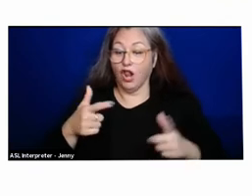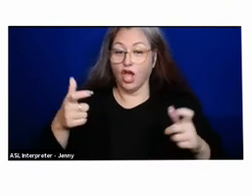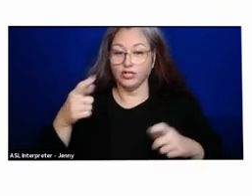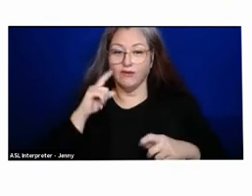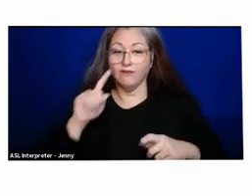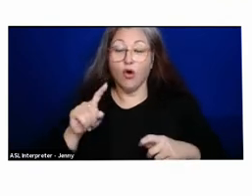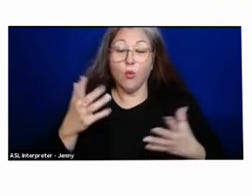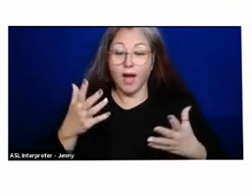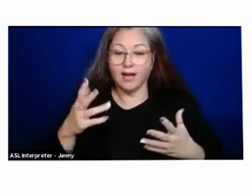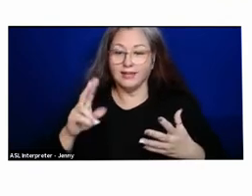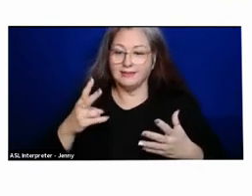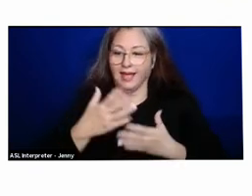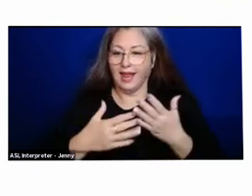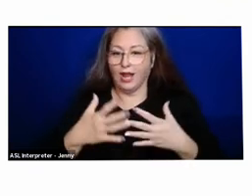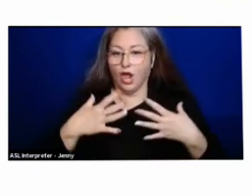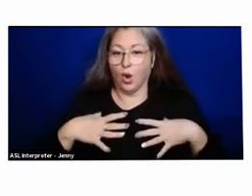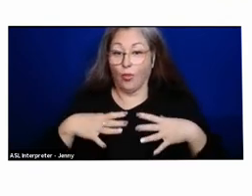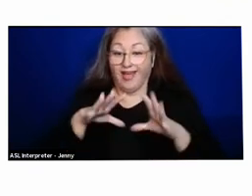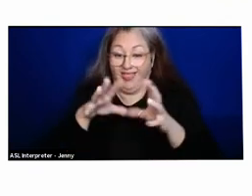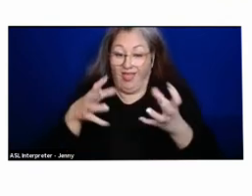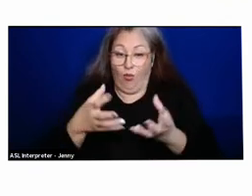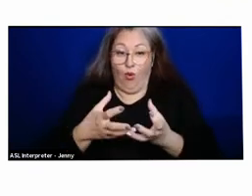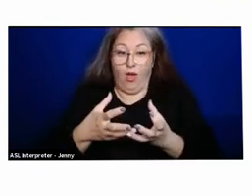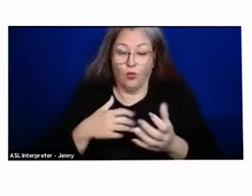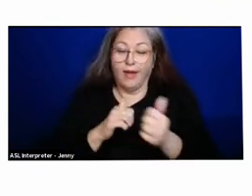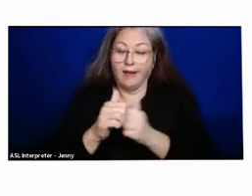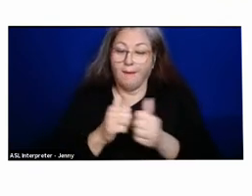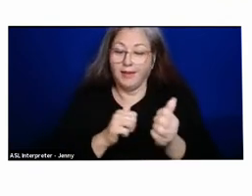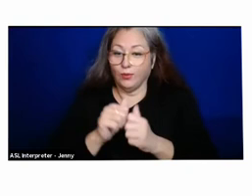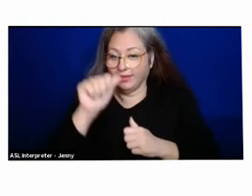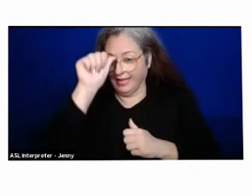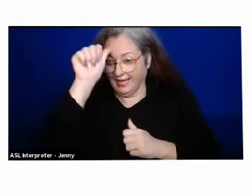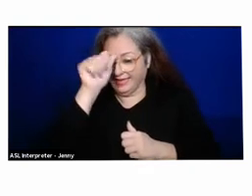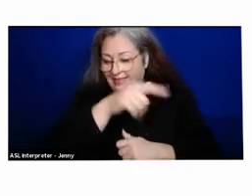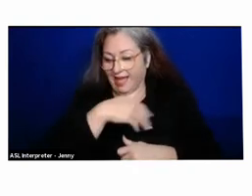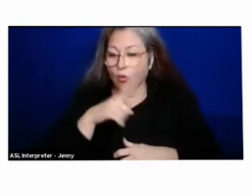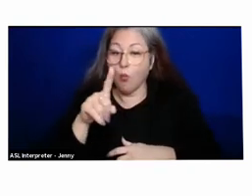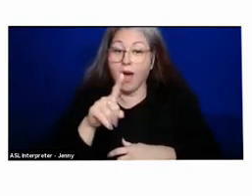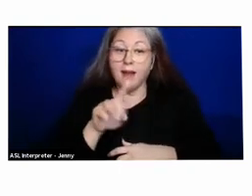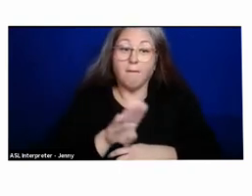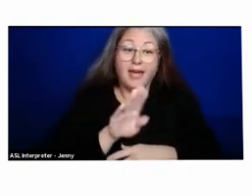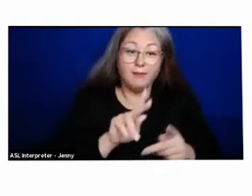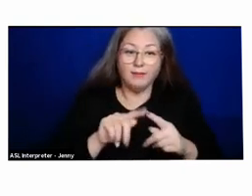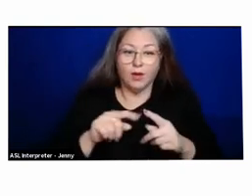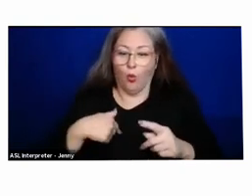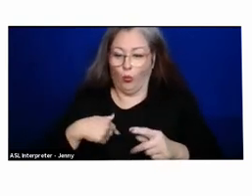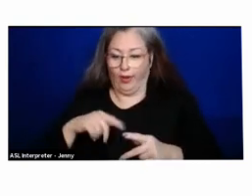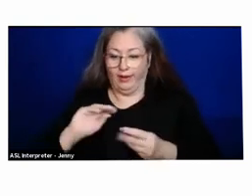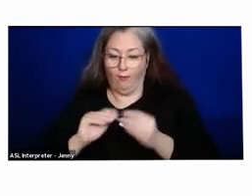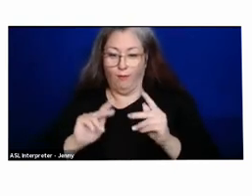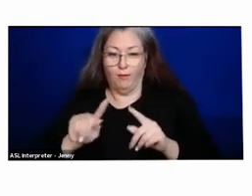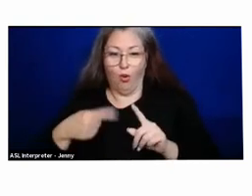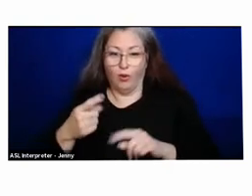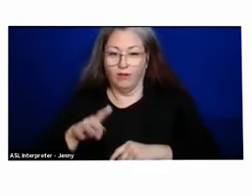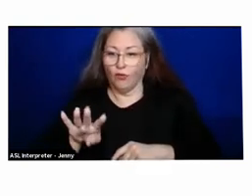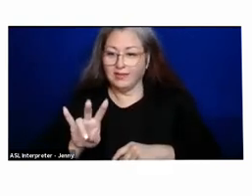secondhand clothes in the world. We're competing with India, who has 1 billion people, whereas we have a population of 47